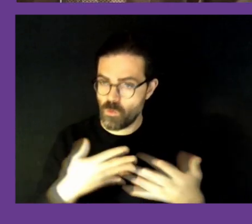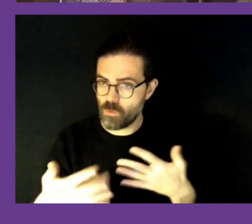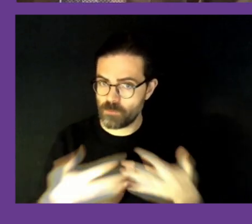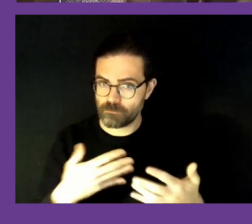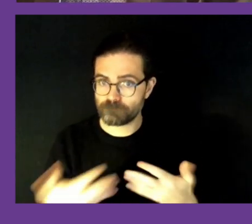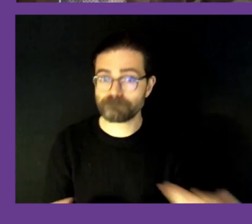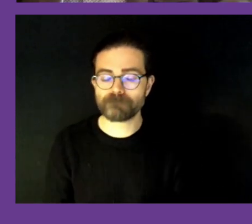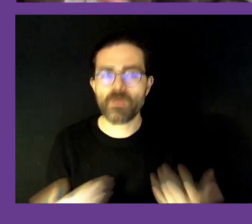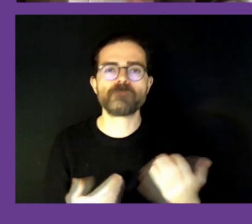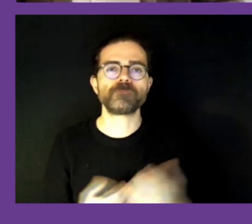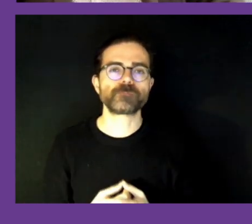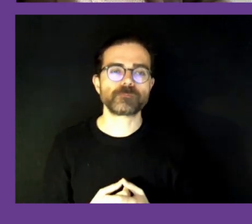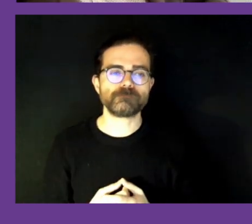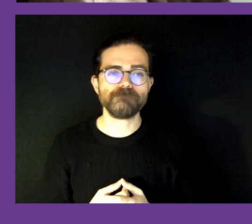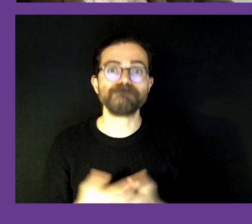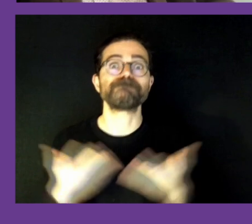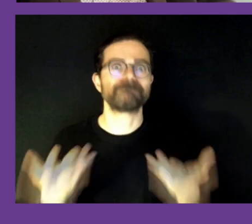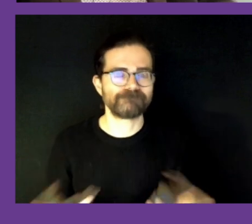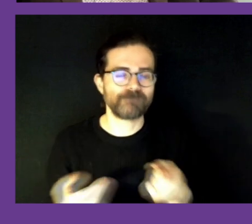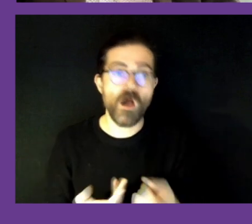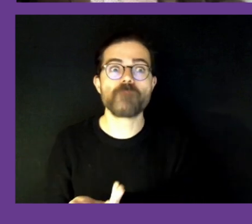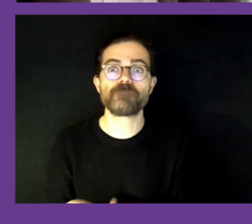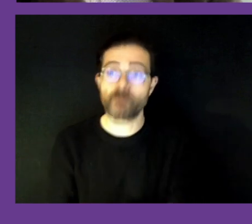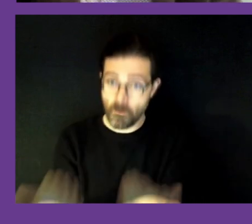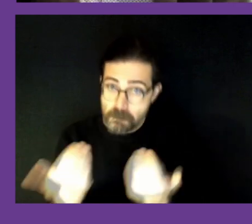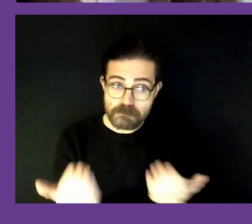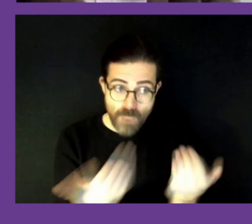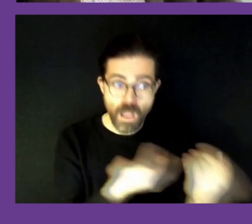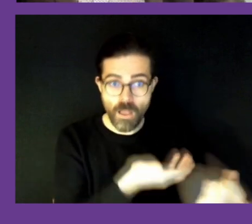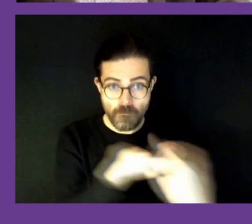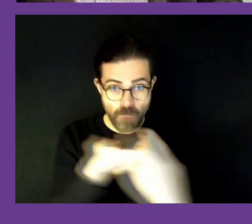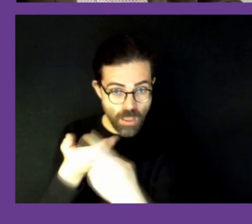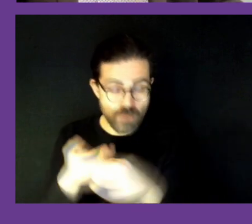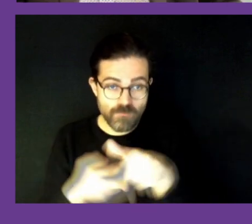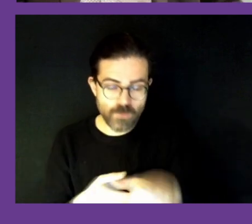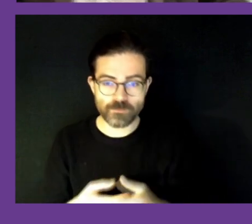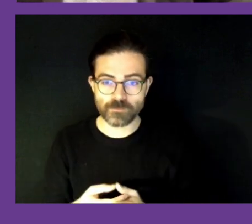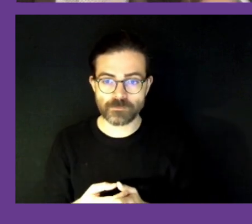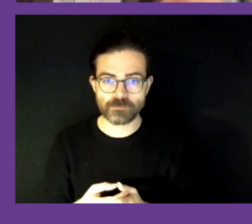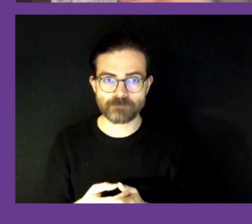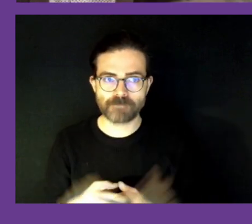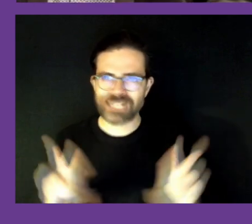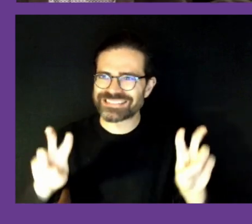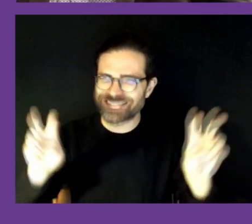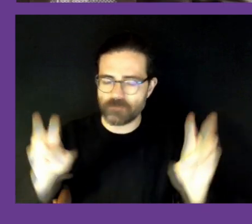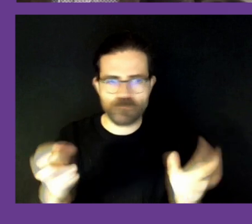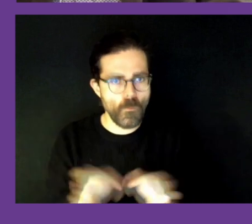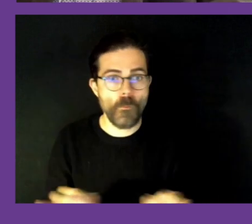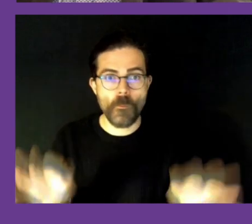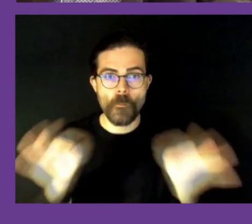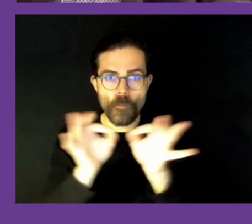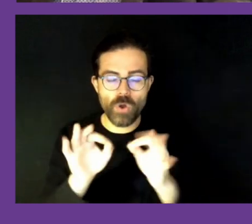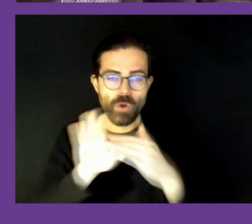this key issue, to join standardization, and